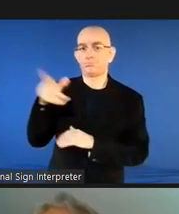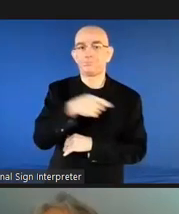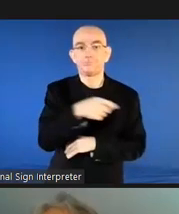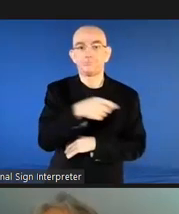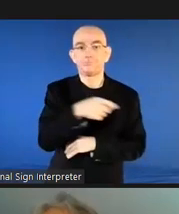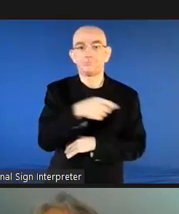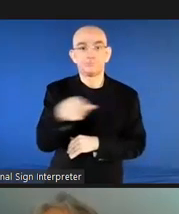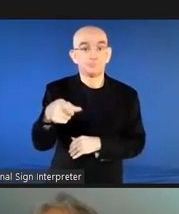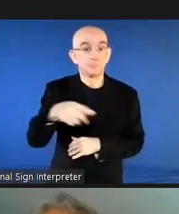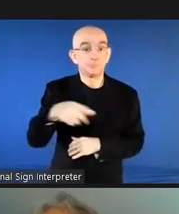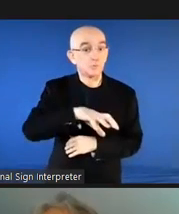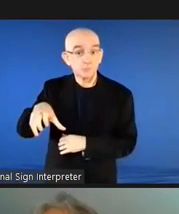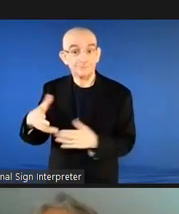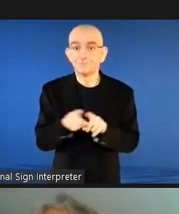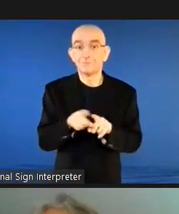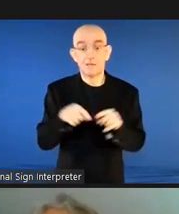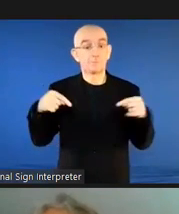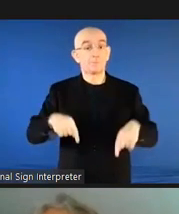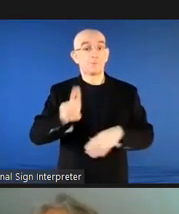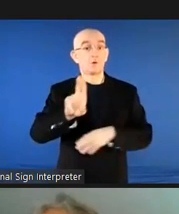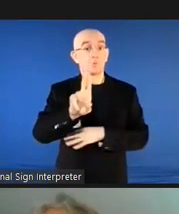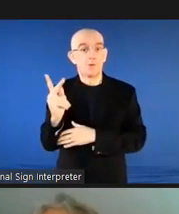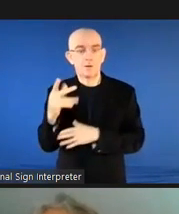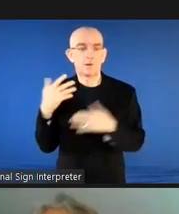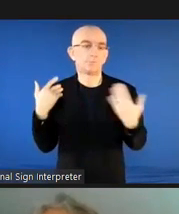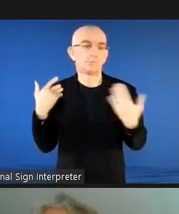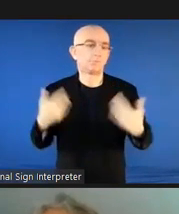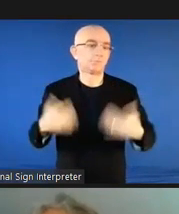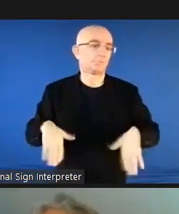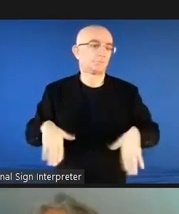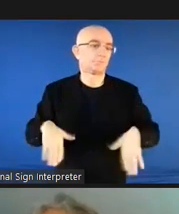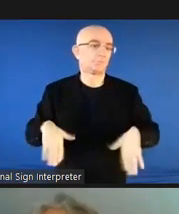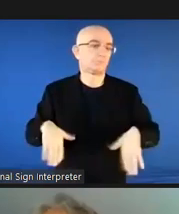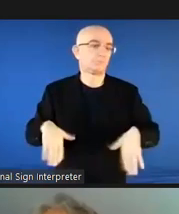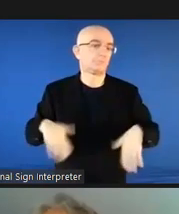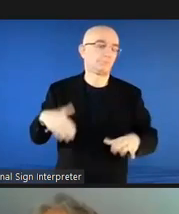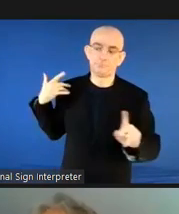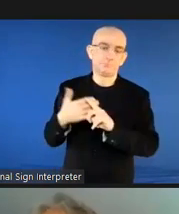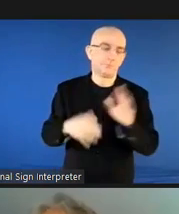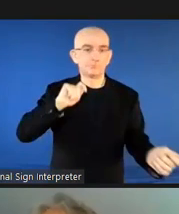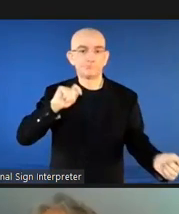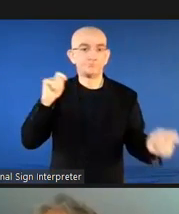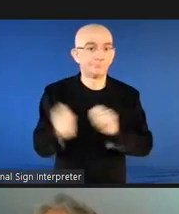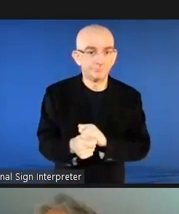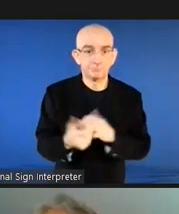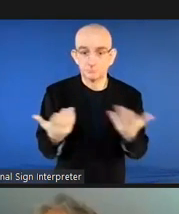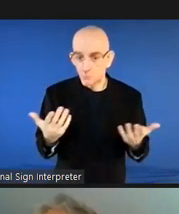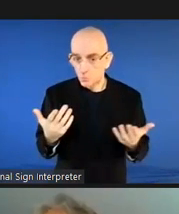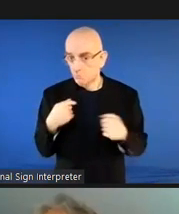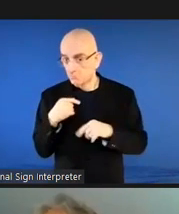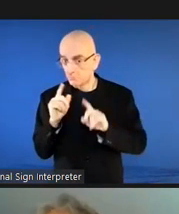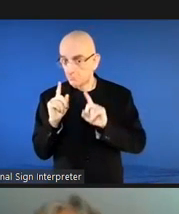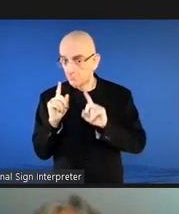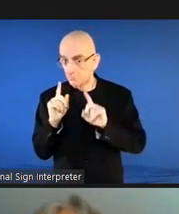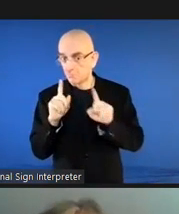I don't know if that fully answers your question, but I'm afraid at the moment we don't see too much indication of the benefits it's